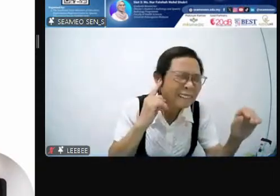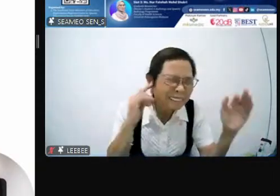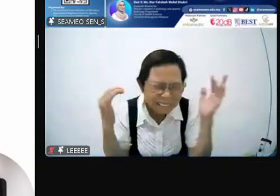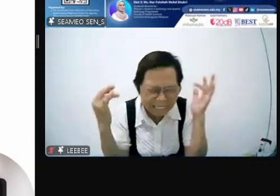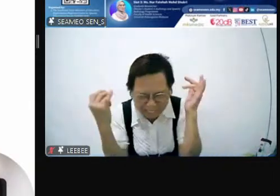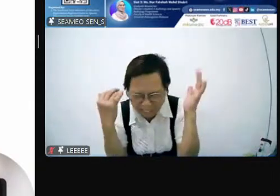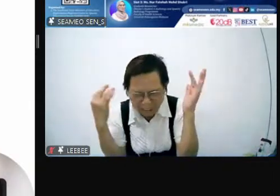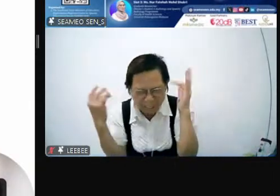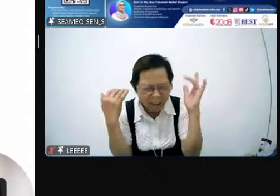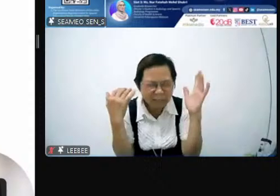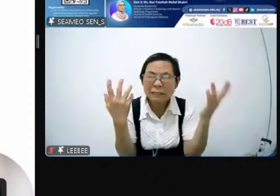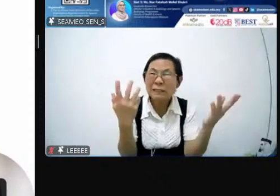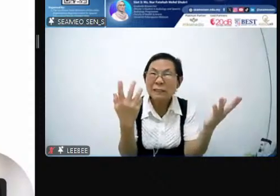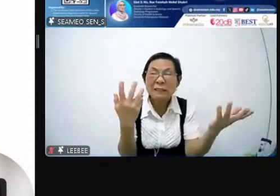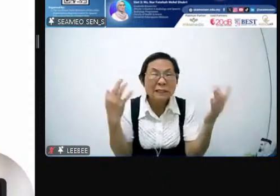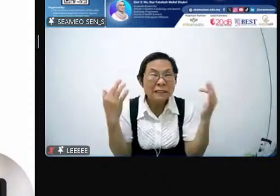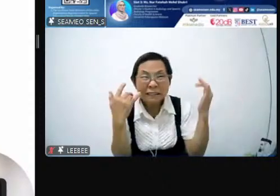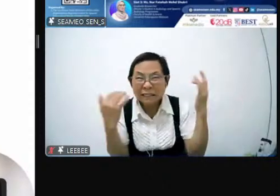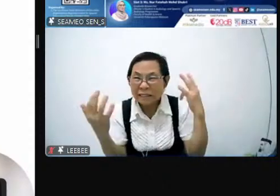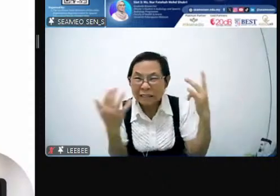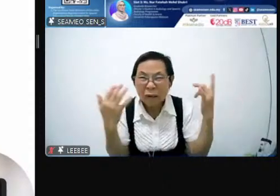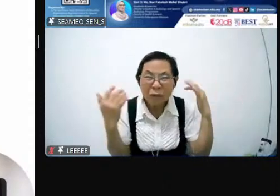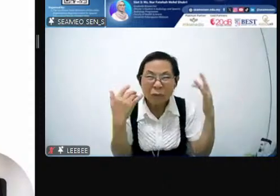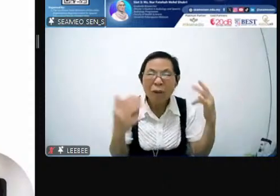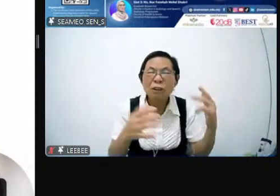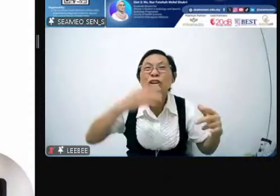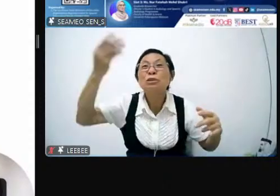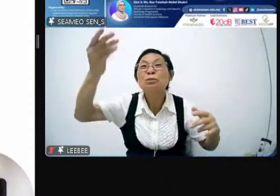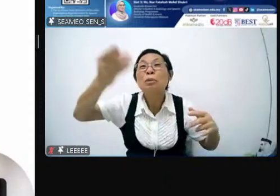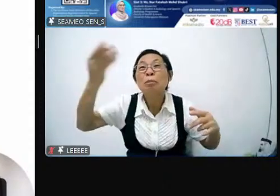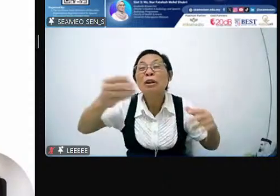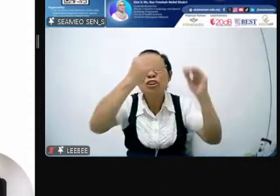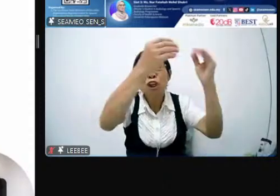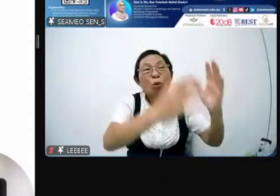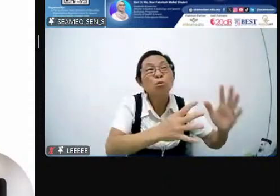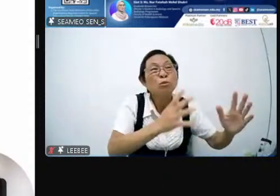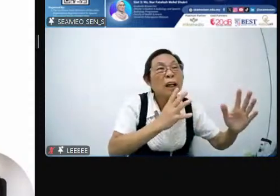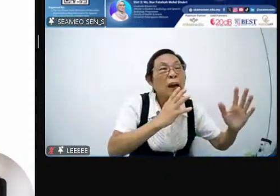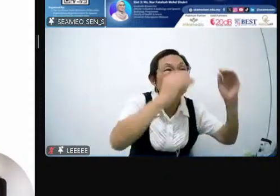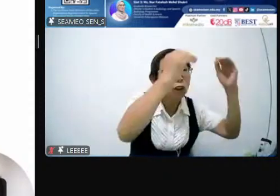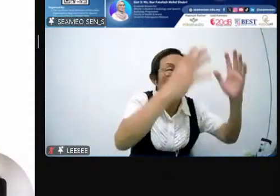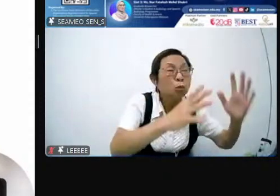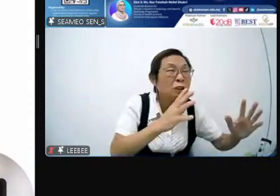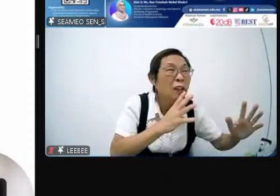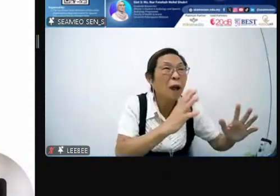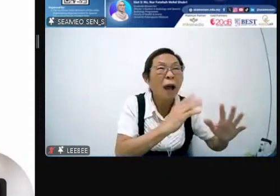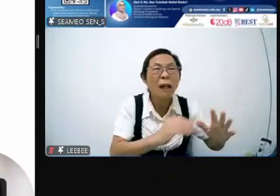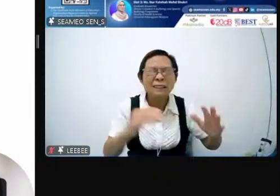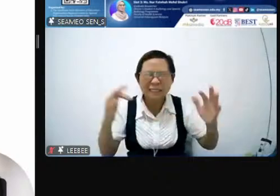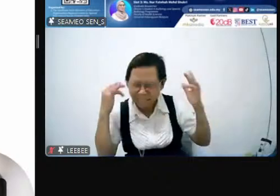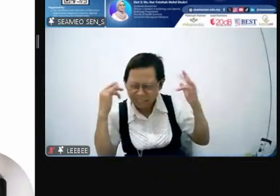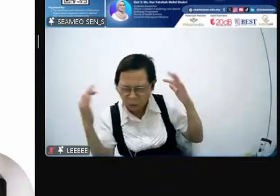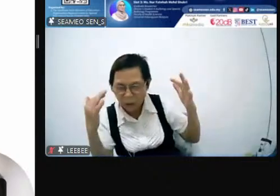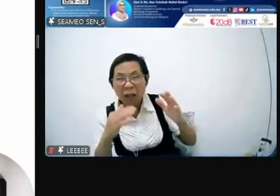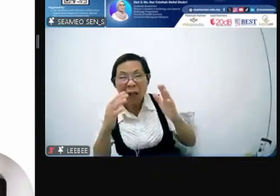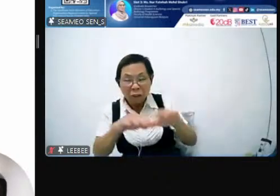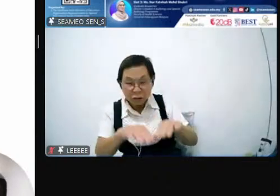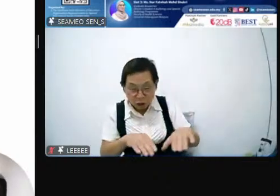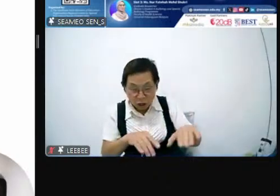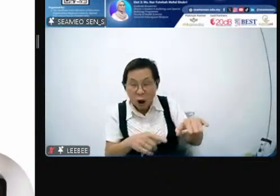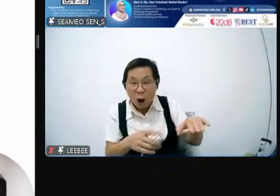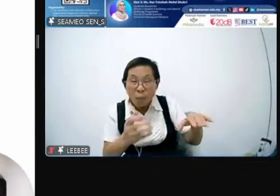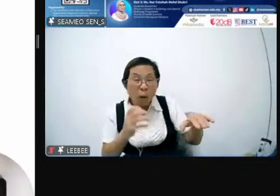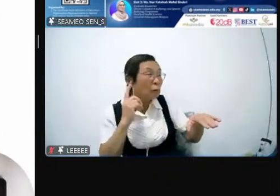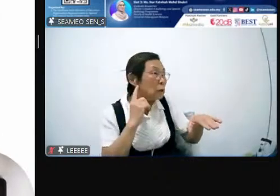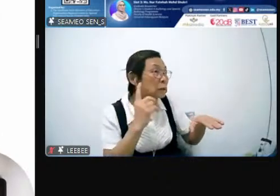is competing with the speech level of the teachers that the child wants to listen.